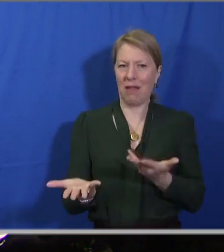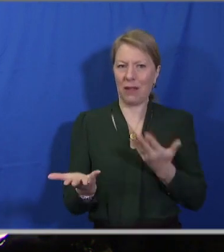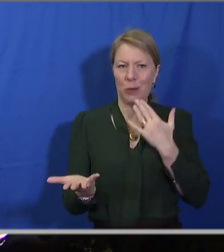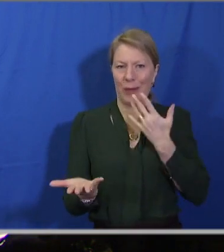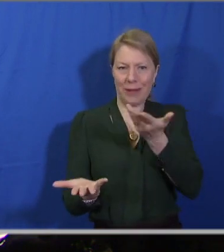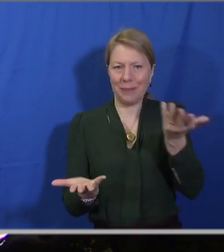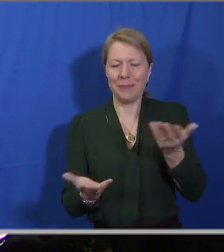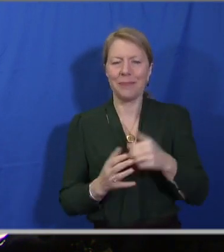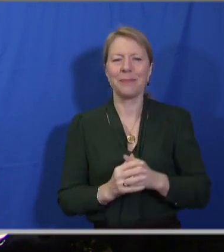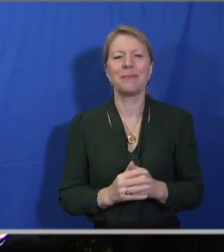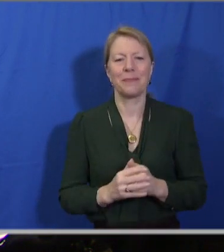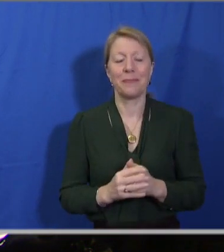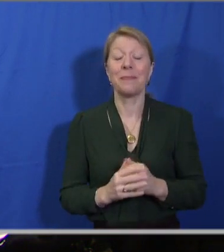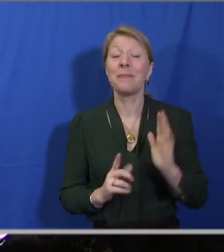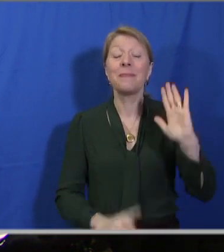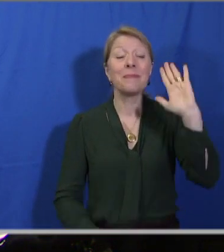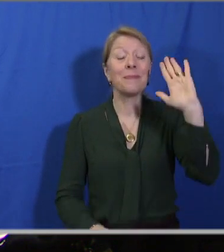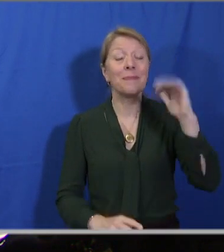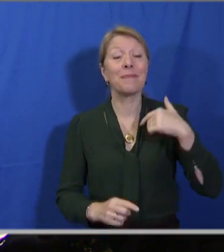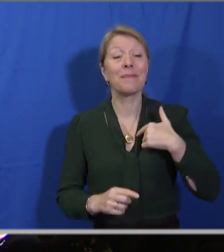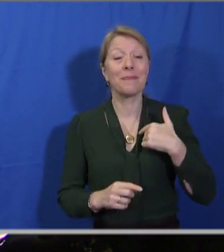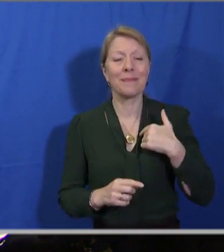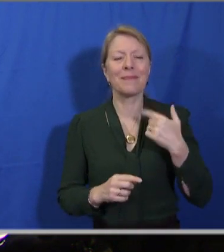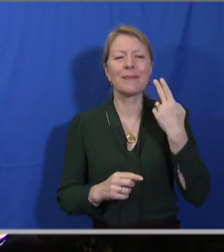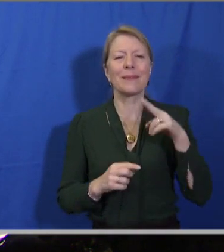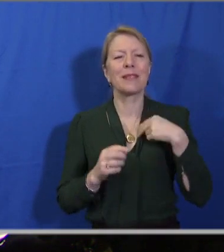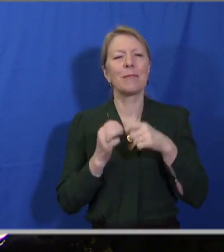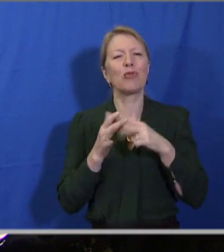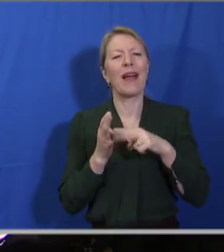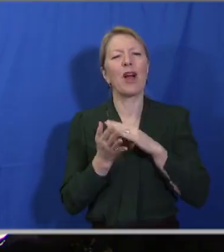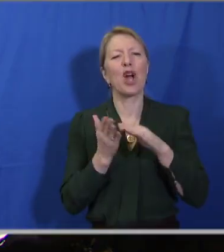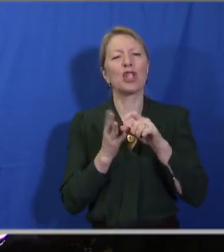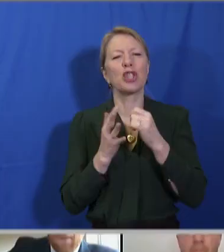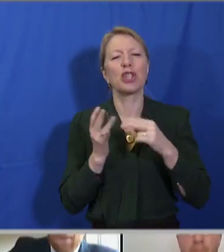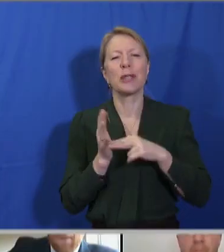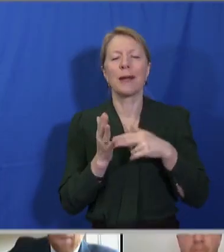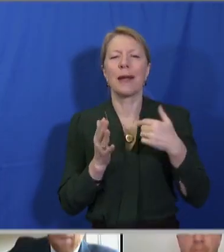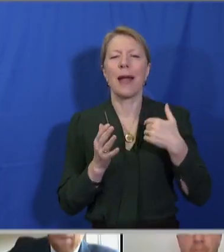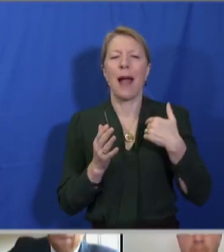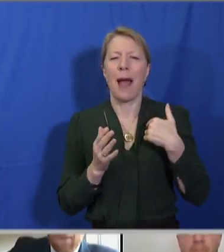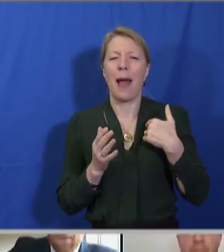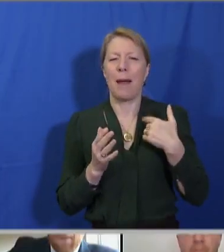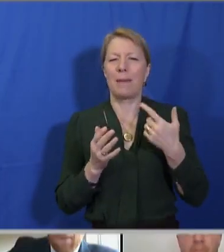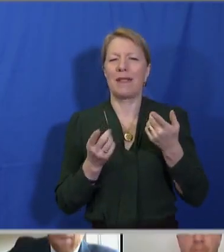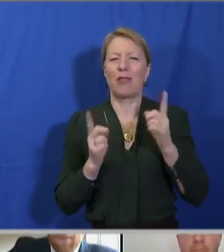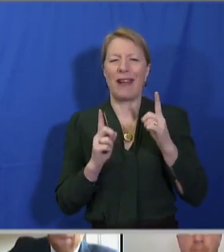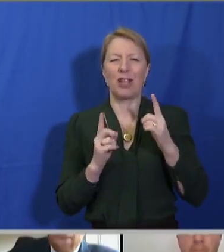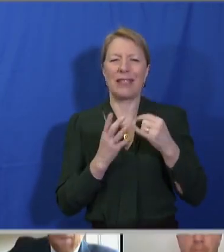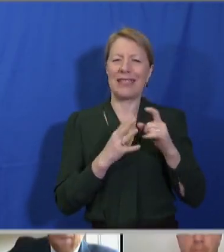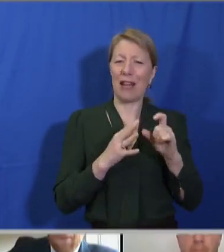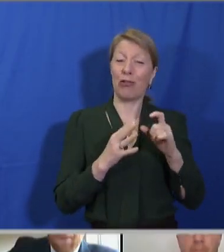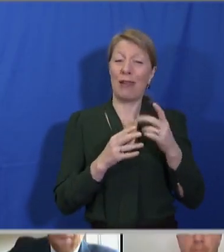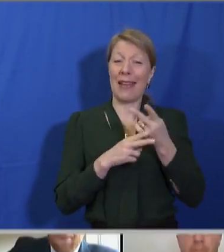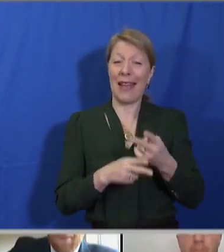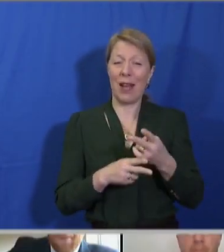Chair, if I can just come in briefly. This is Ryan Wilson. I'm Director of Secondary Care in the Department of Health. Mark is unfortunately having